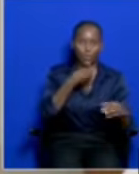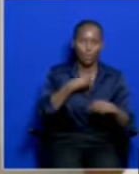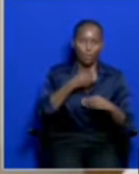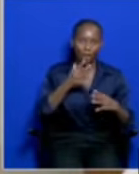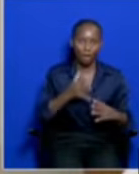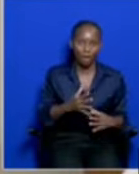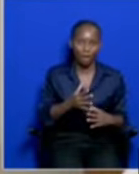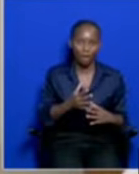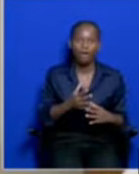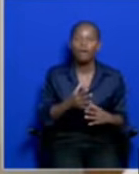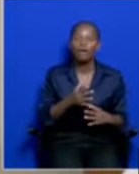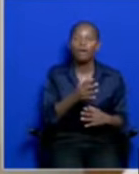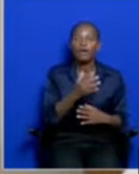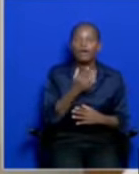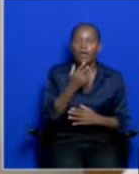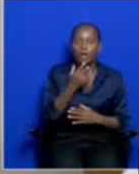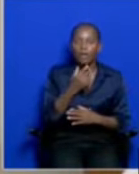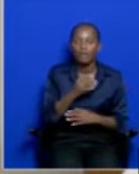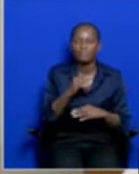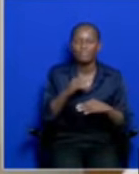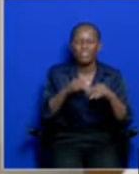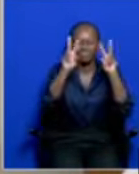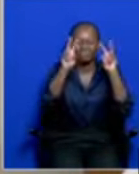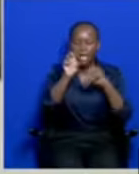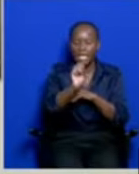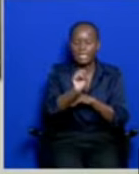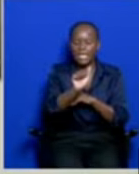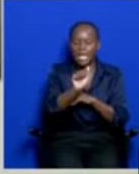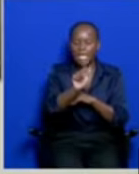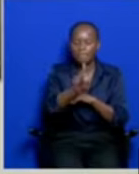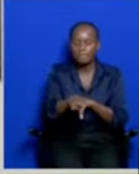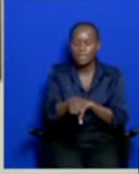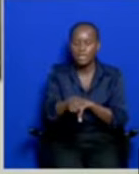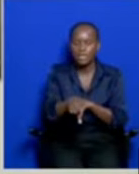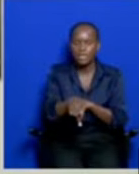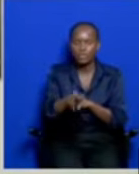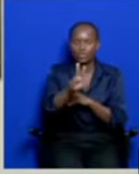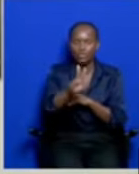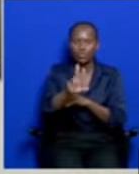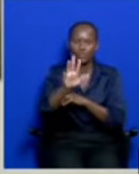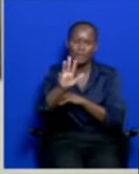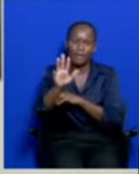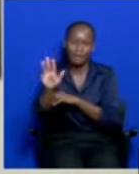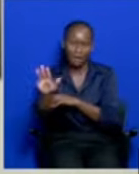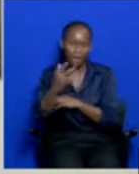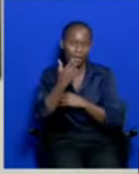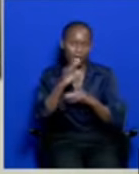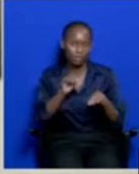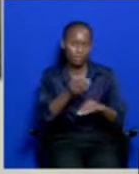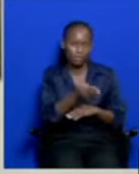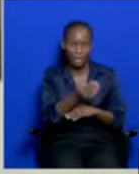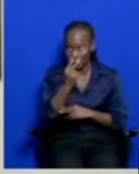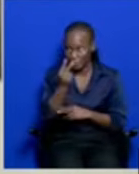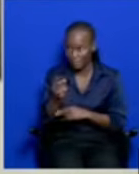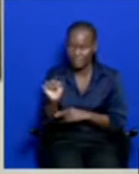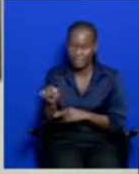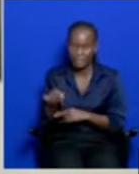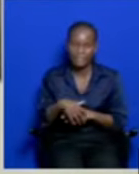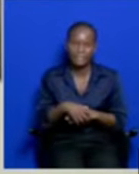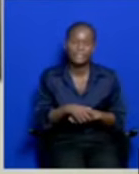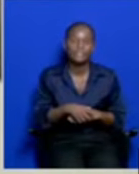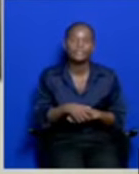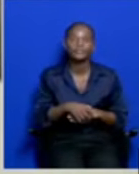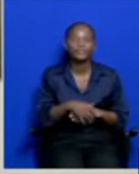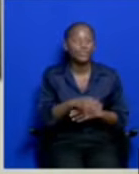299. I'll stop there. Do you see that? Yes, sir. And that is what you are referring to at your paragraph